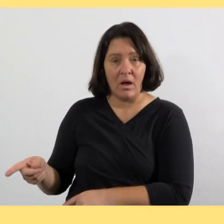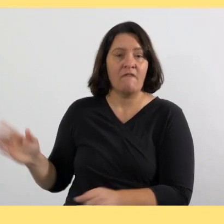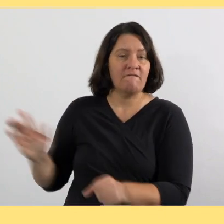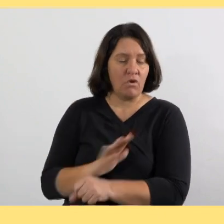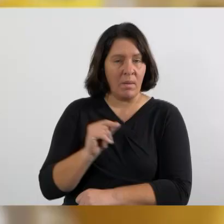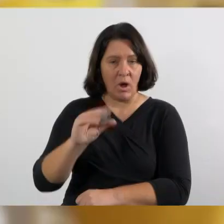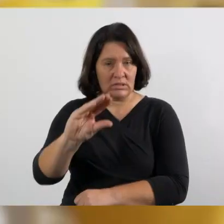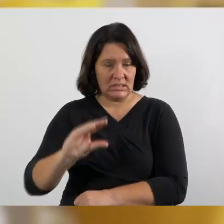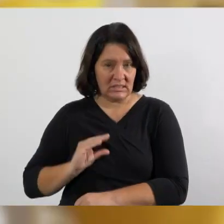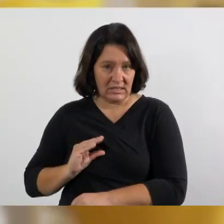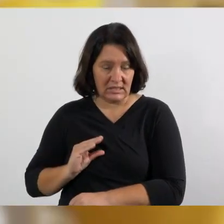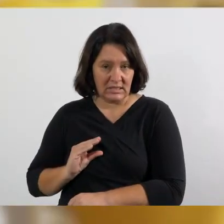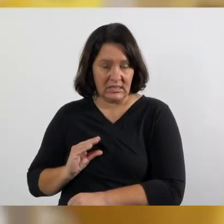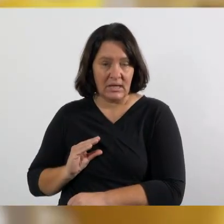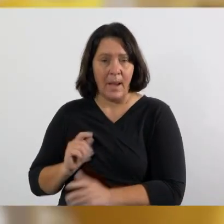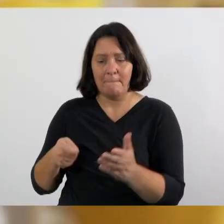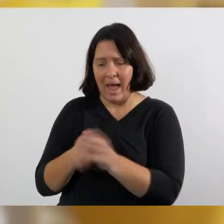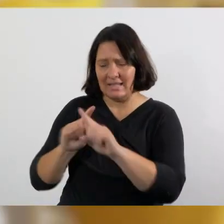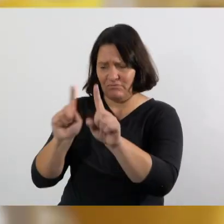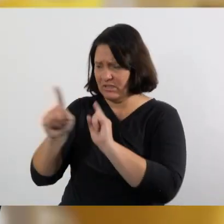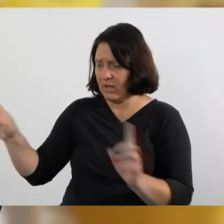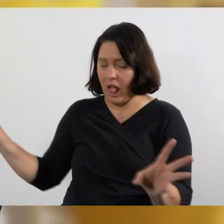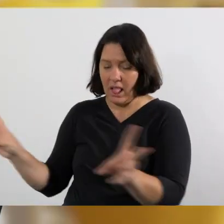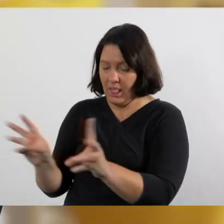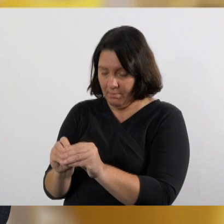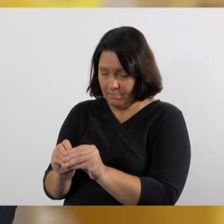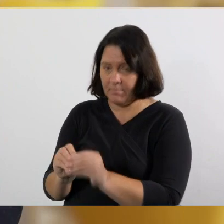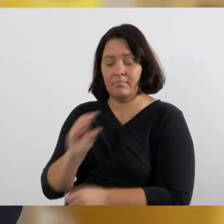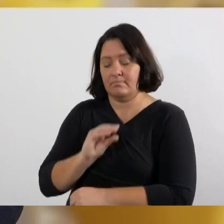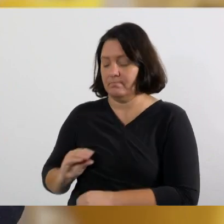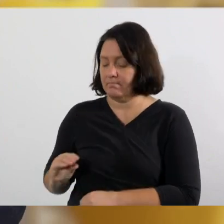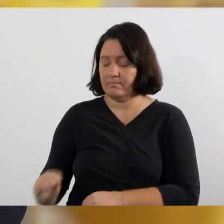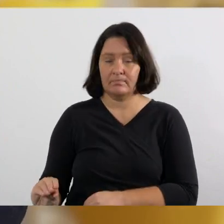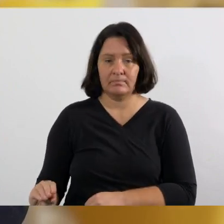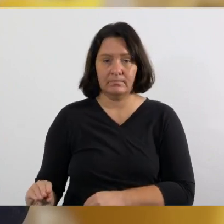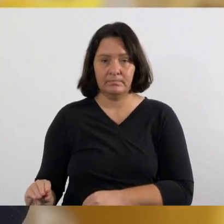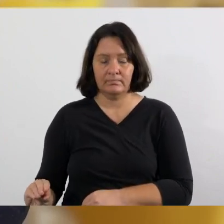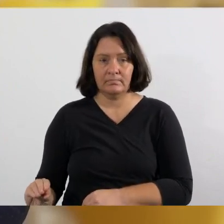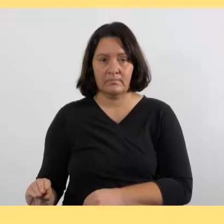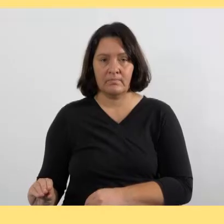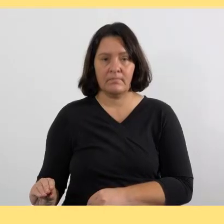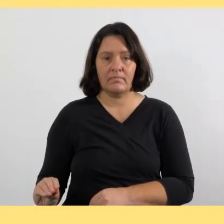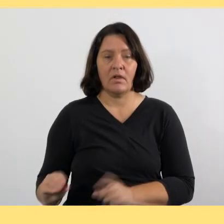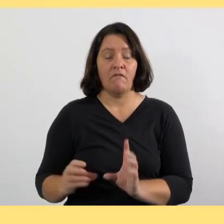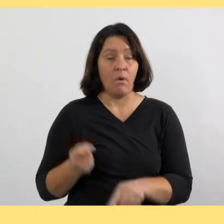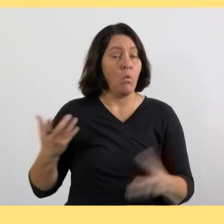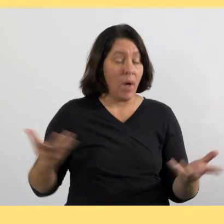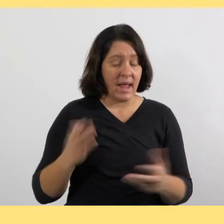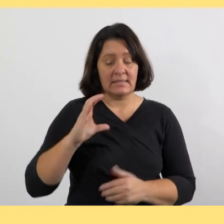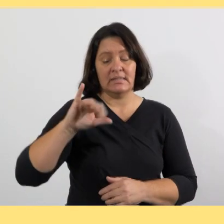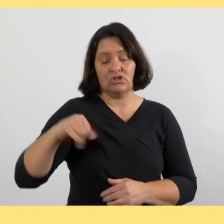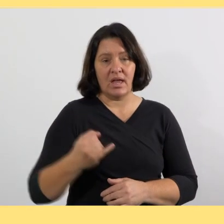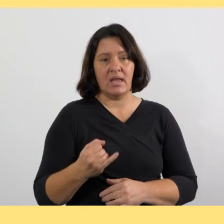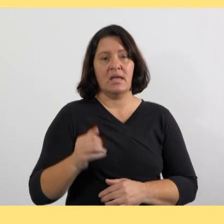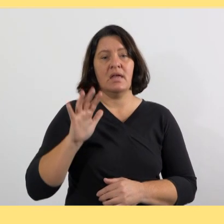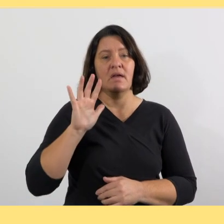whole amount of credit purchases in this particular amount. And then we are taking this from the CJ,